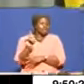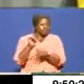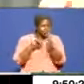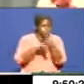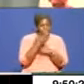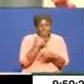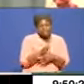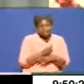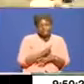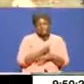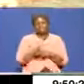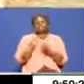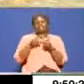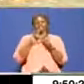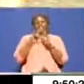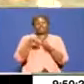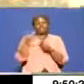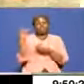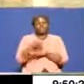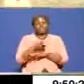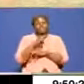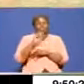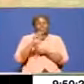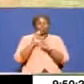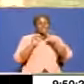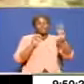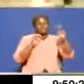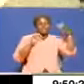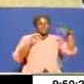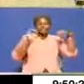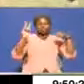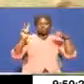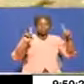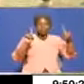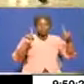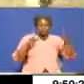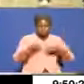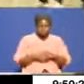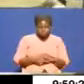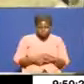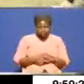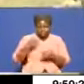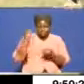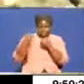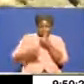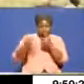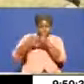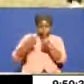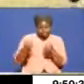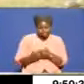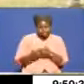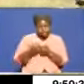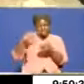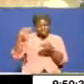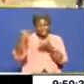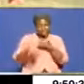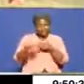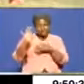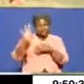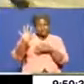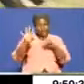before downing Western Steamer 2-1 at Ruaraka. Their final game of the month ended in a 4-1 thumping